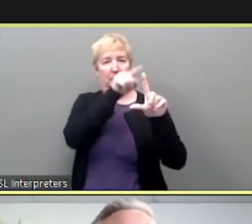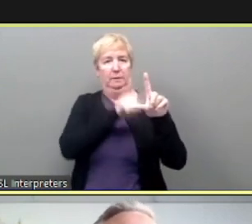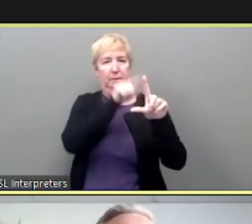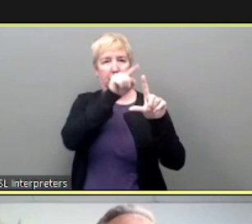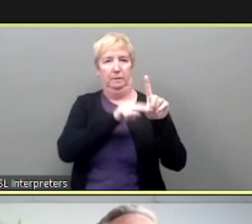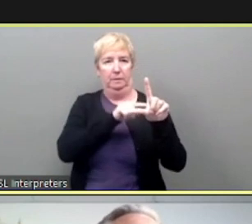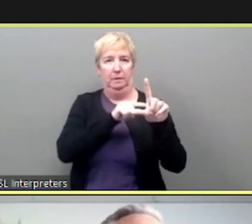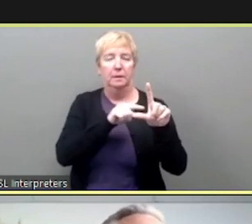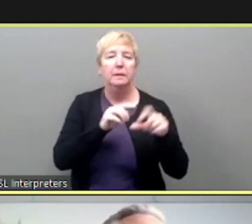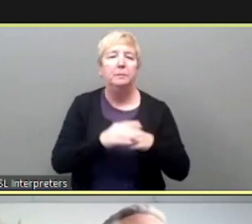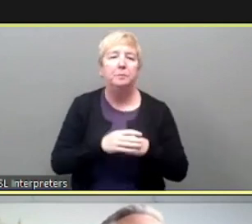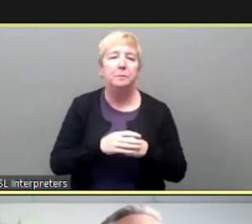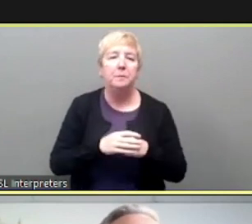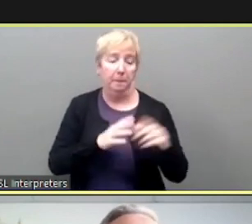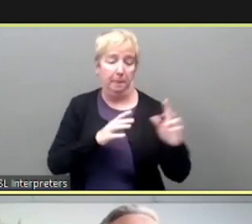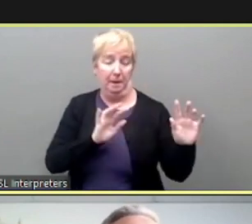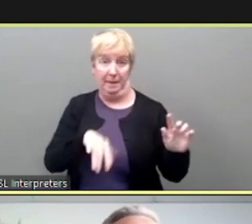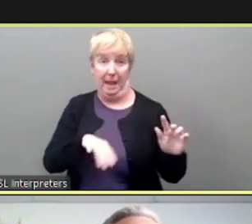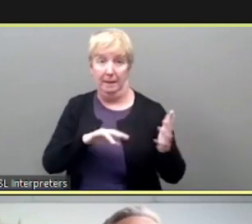that over the past,